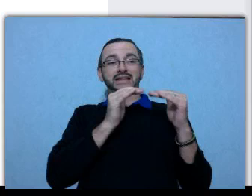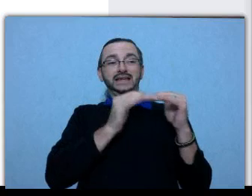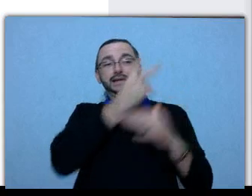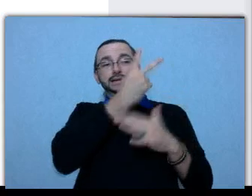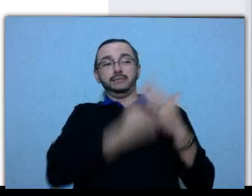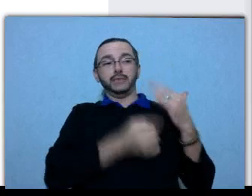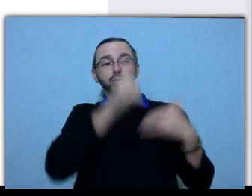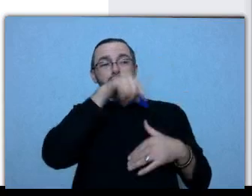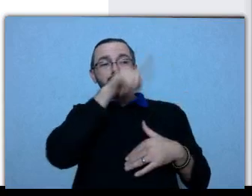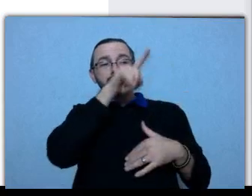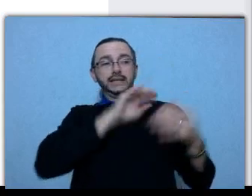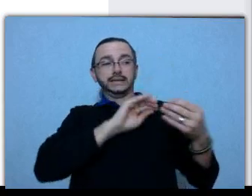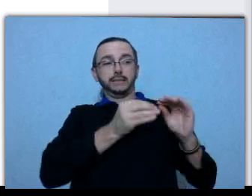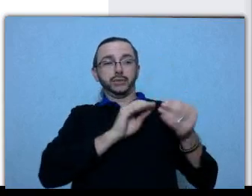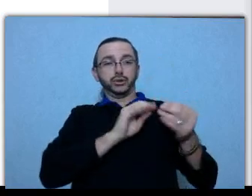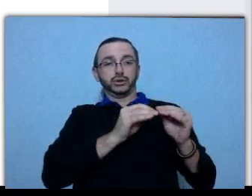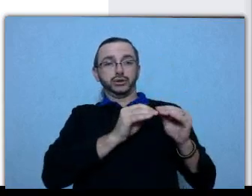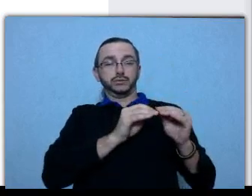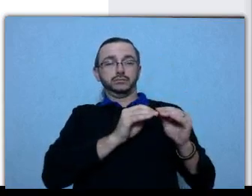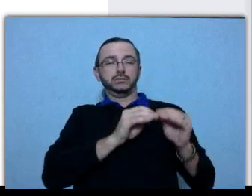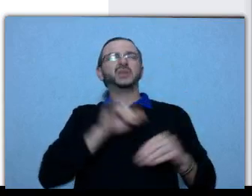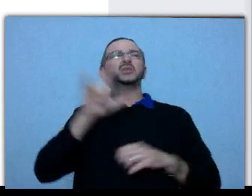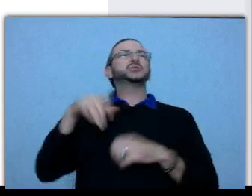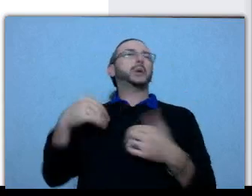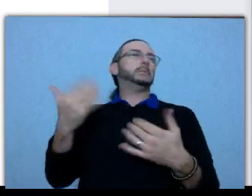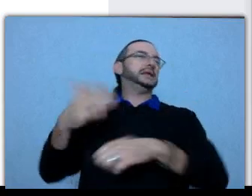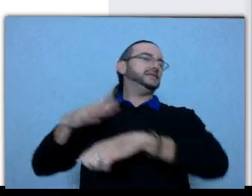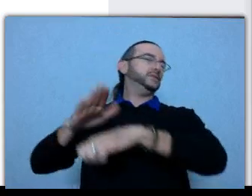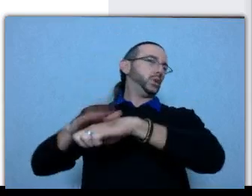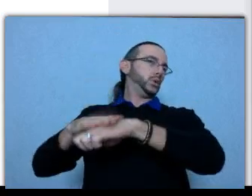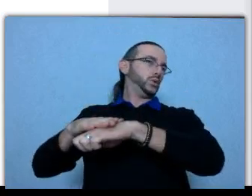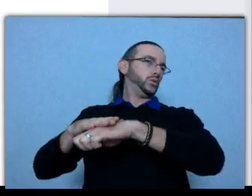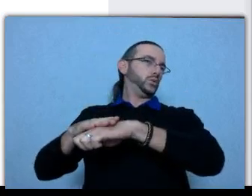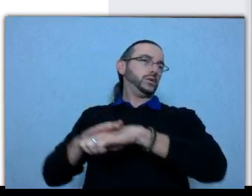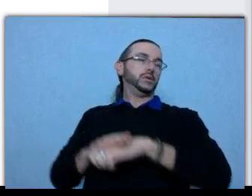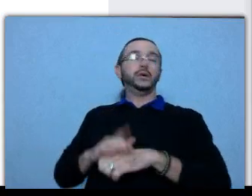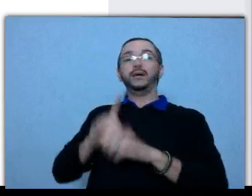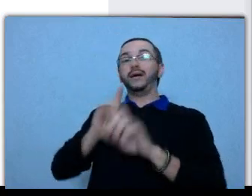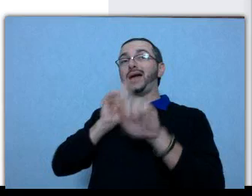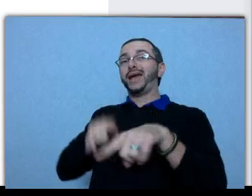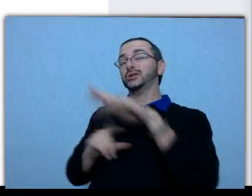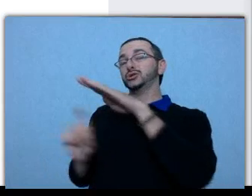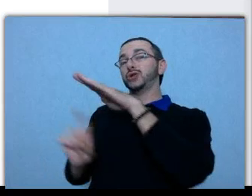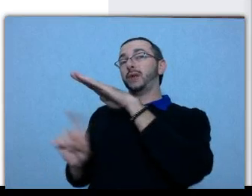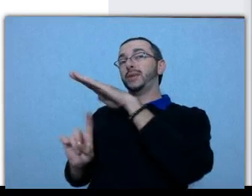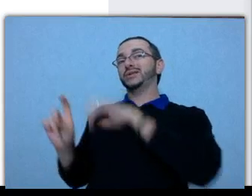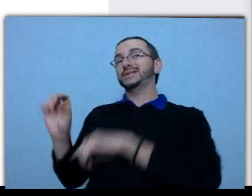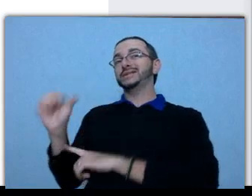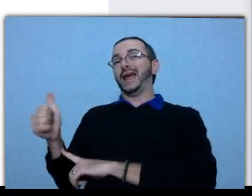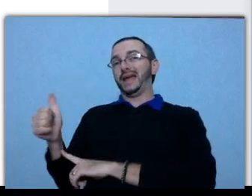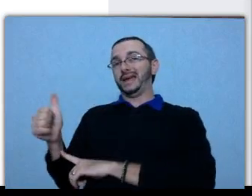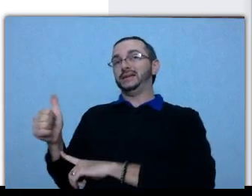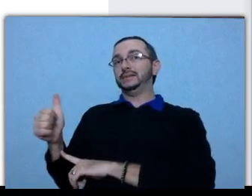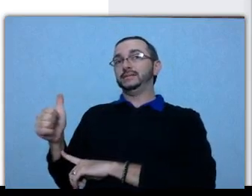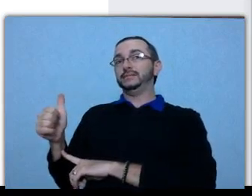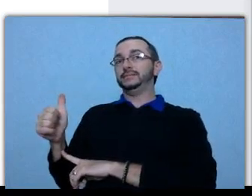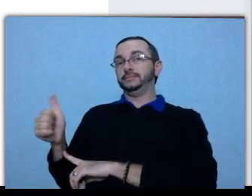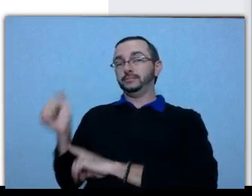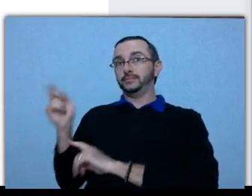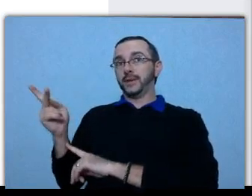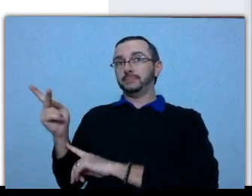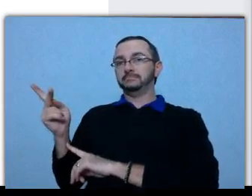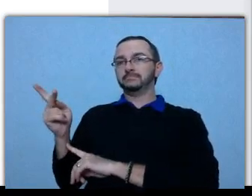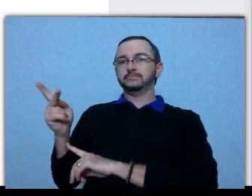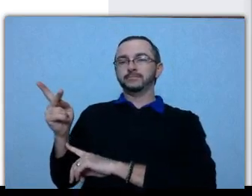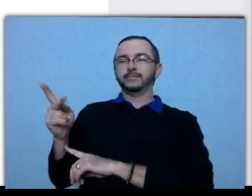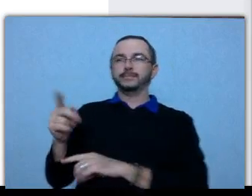here. I'm going to give you the denominator of 10. That denominator of 10 is going to kind of give you a kickstart